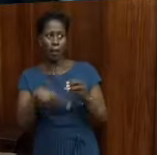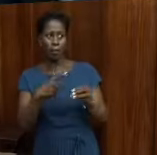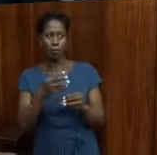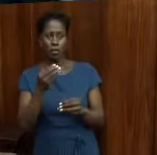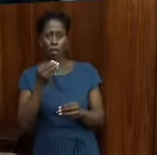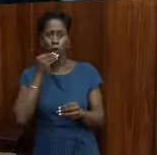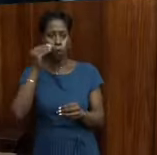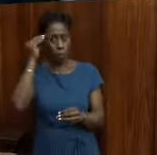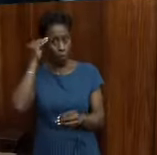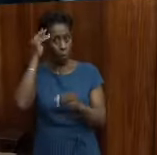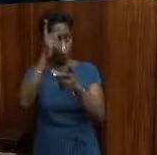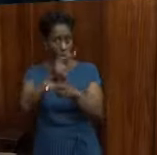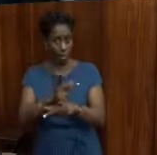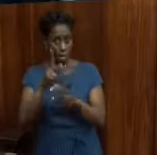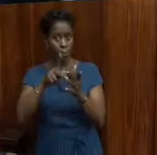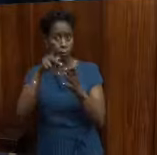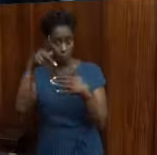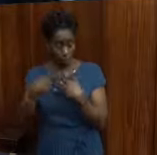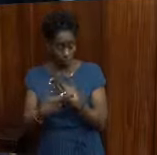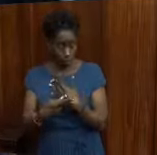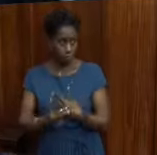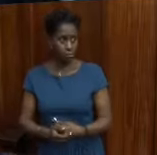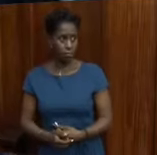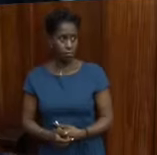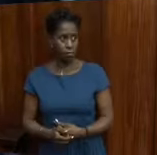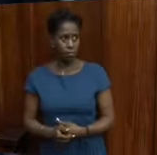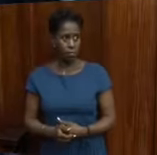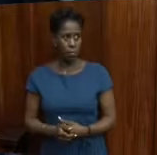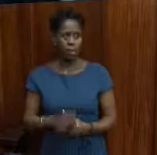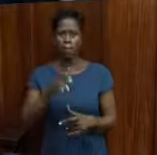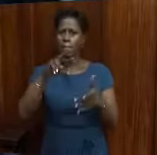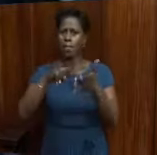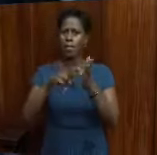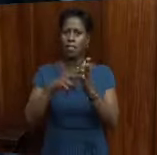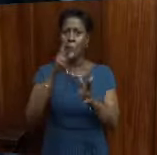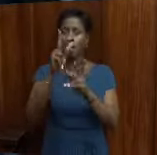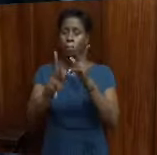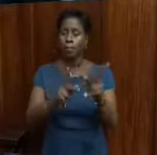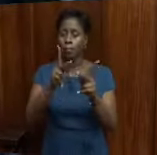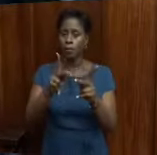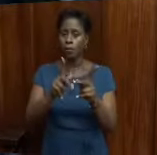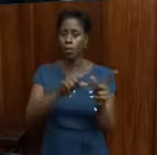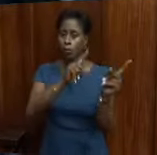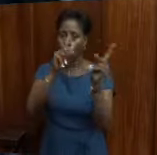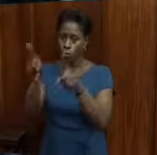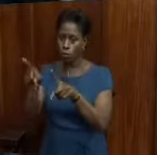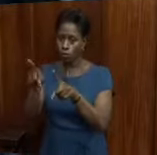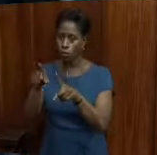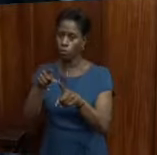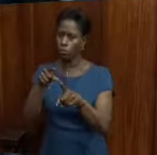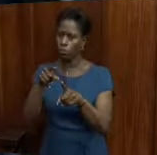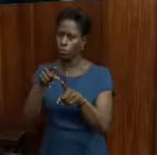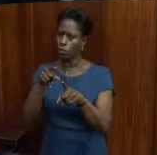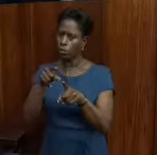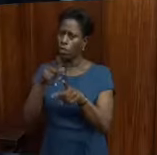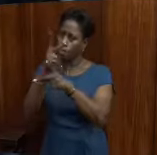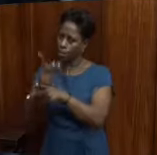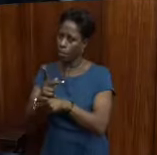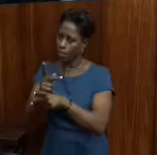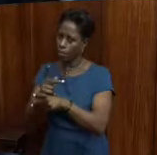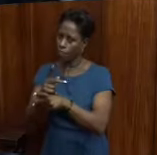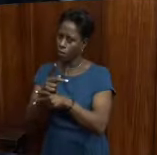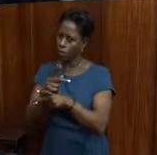provided much-needed quality care between the hours of 8 and 4:30 to a number of senior citizens, some of